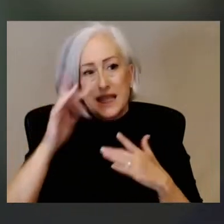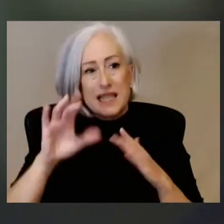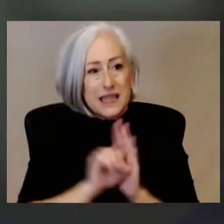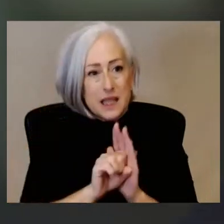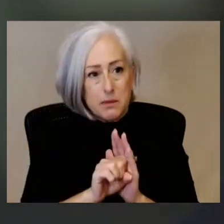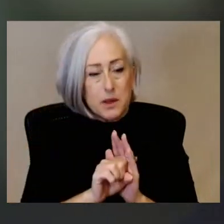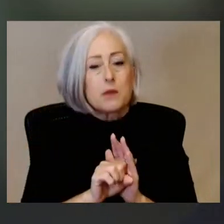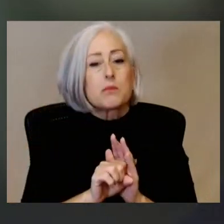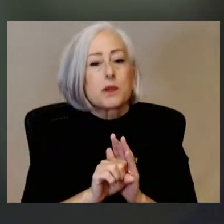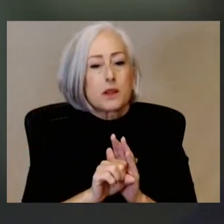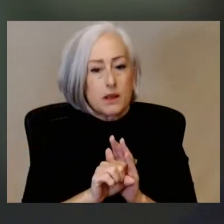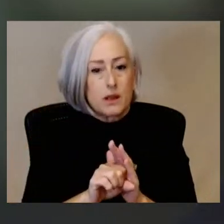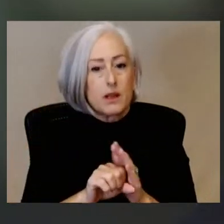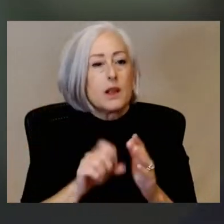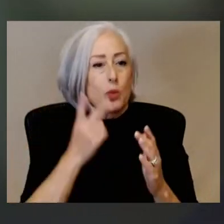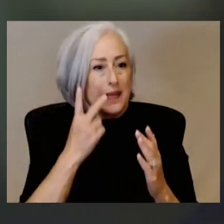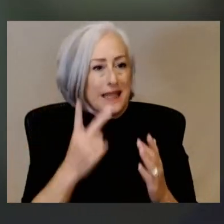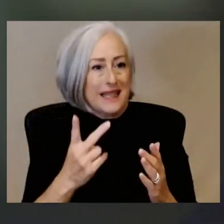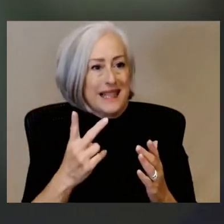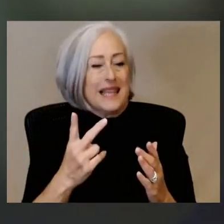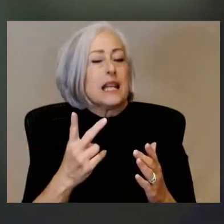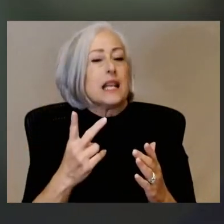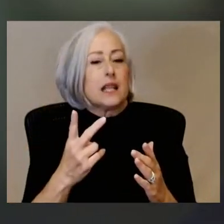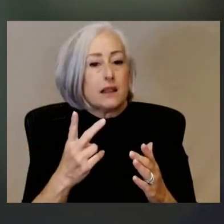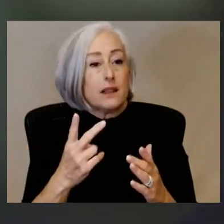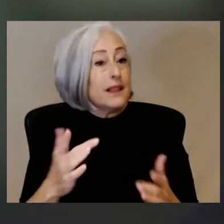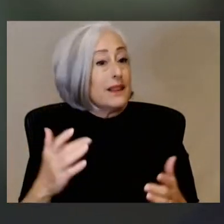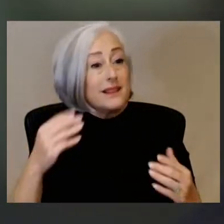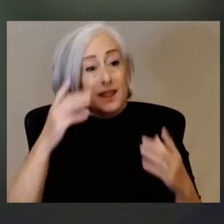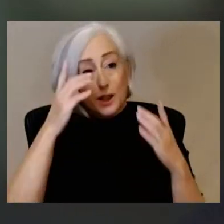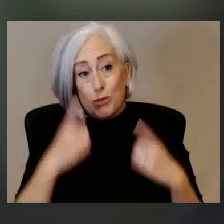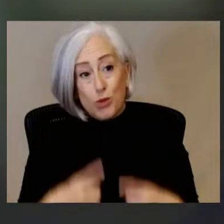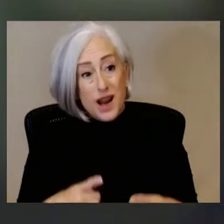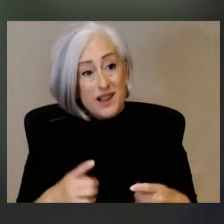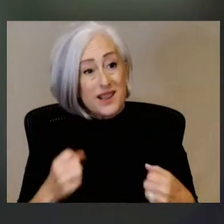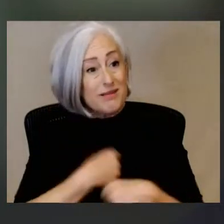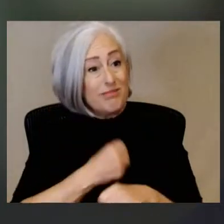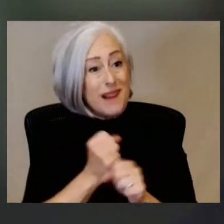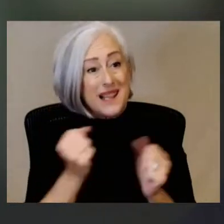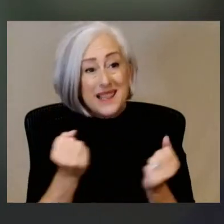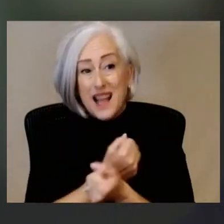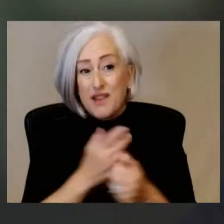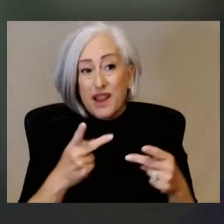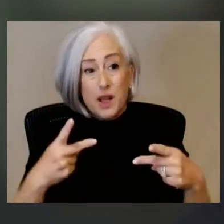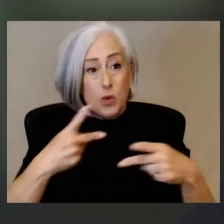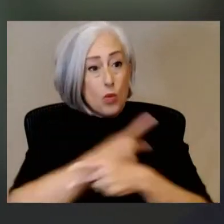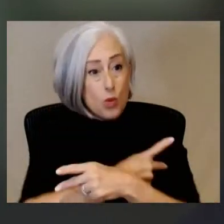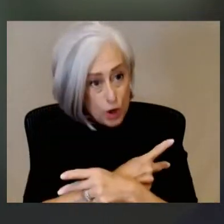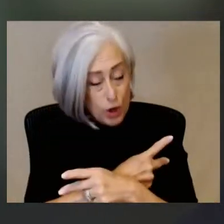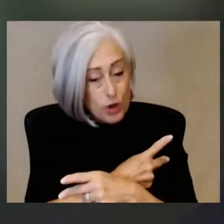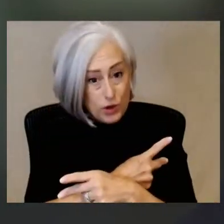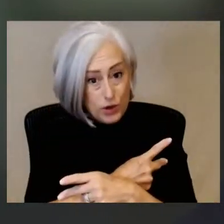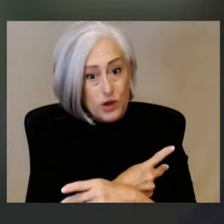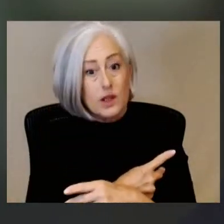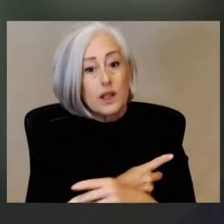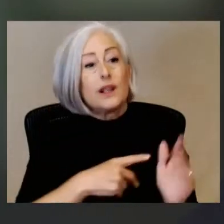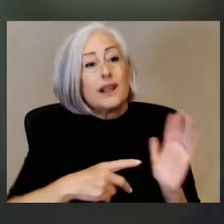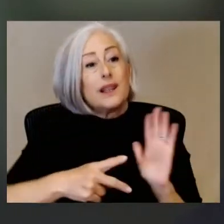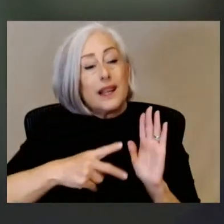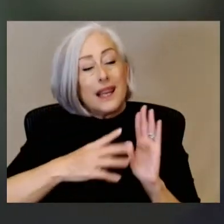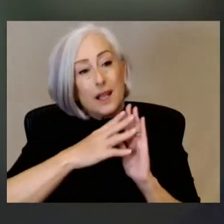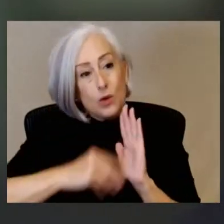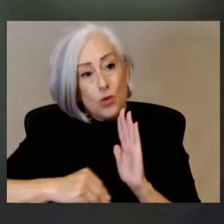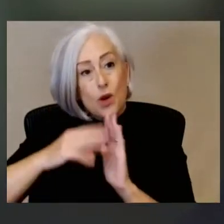individuals. That depression makes everything worse, and you're absolutely right. It replicates in some way some of the symptoms that we